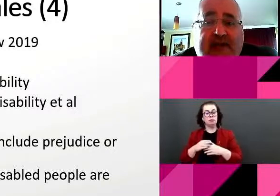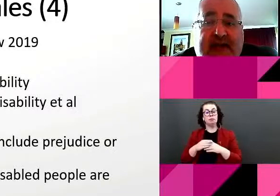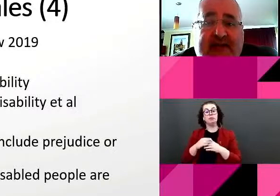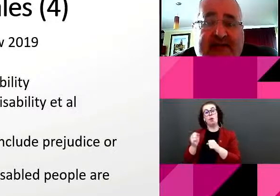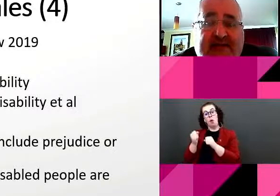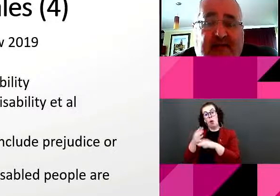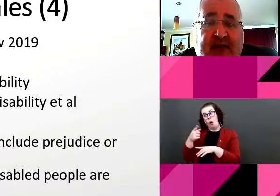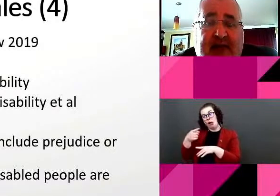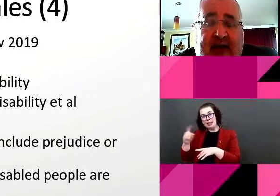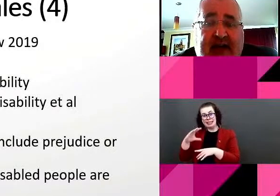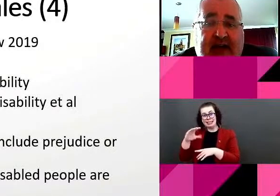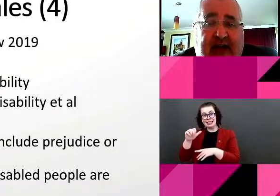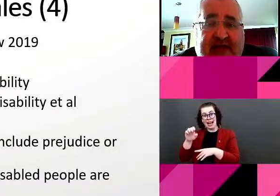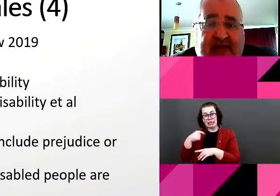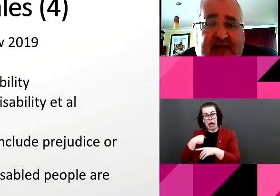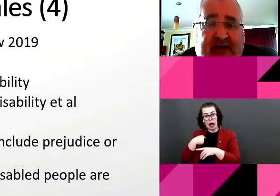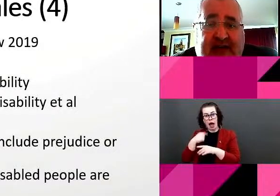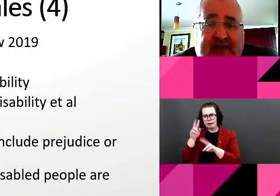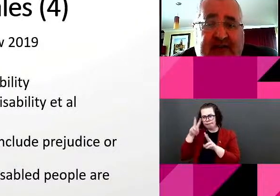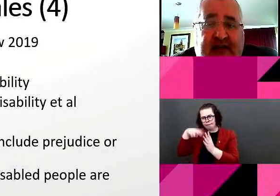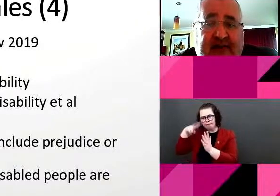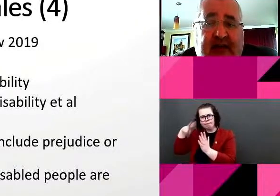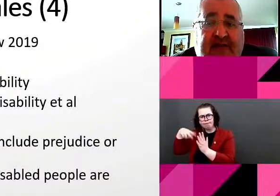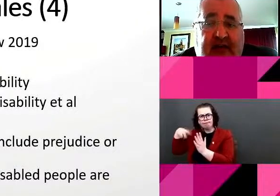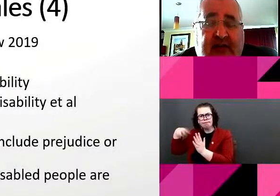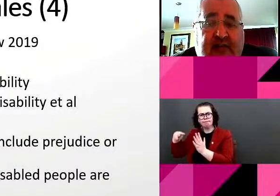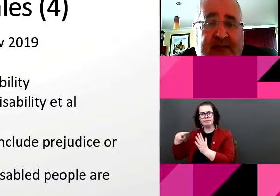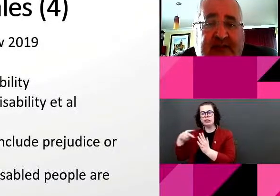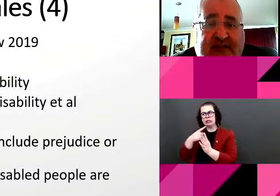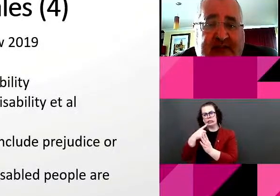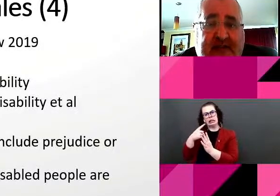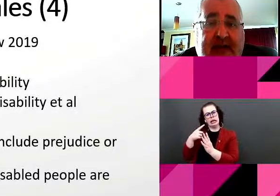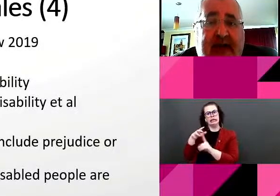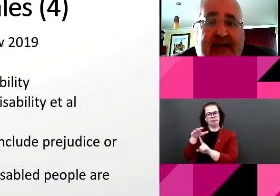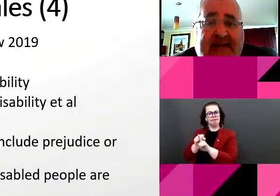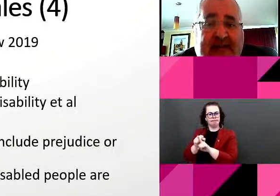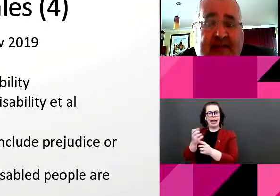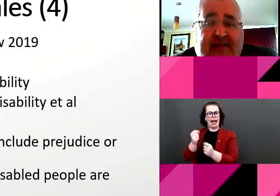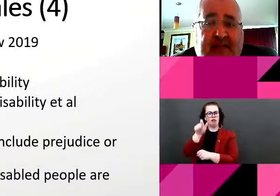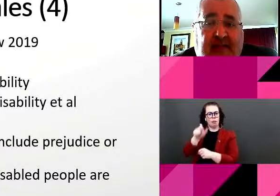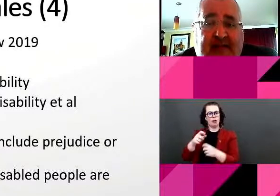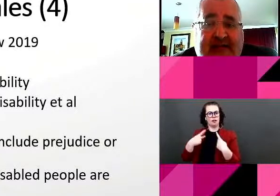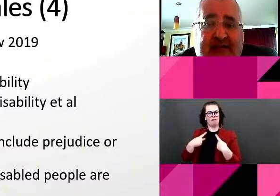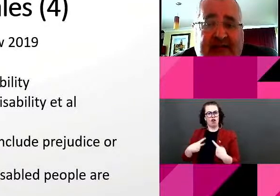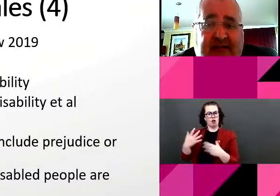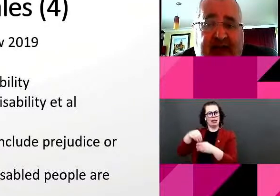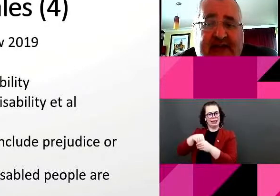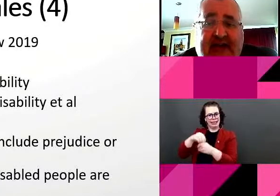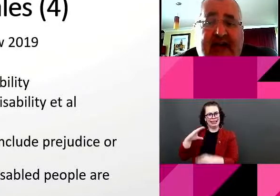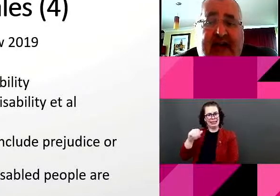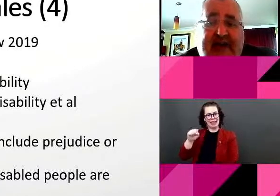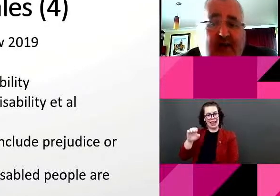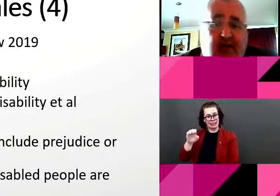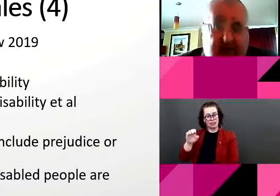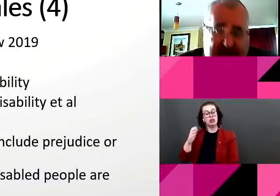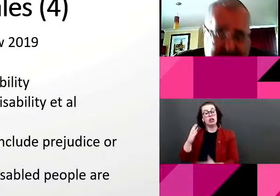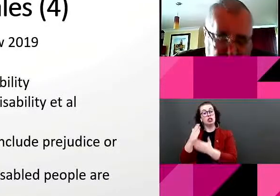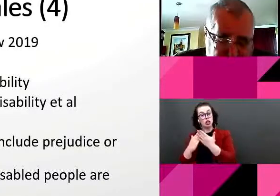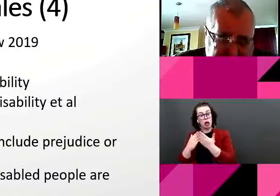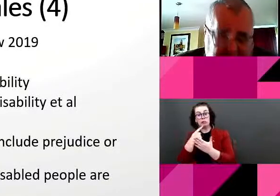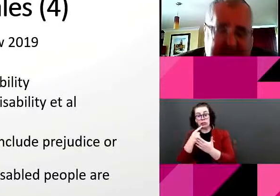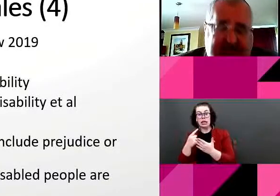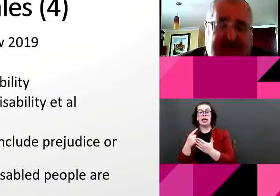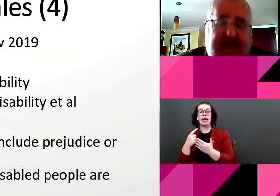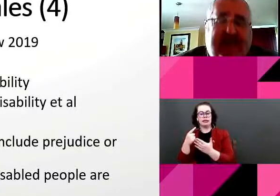all those cases were identified as involving a vulnerable victim, and some of them were identified as all,